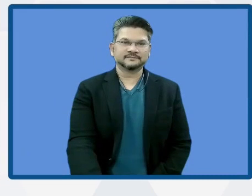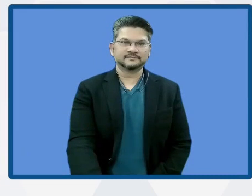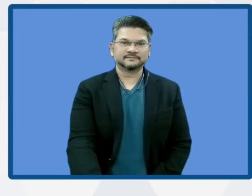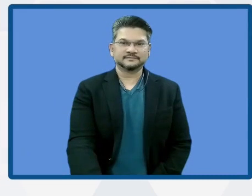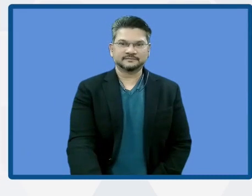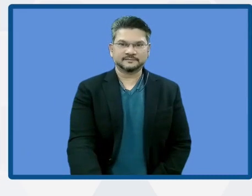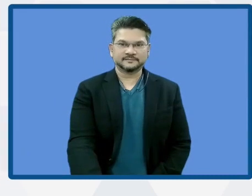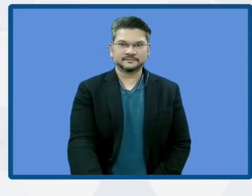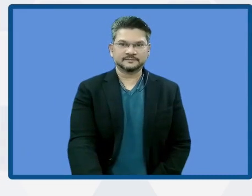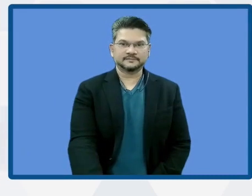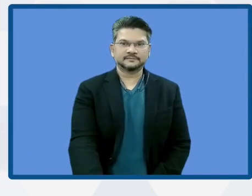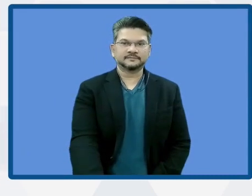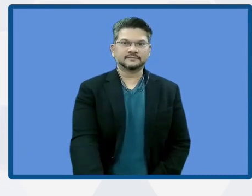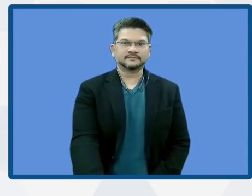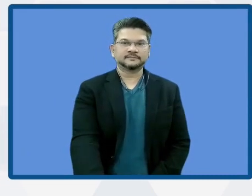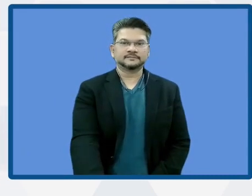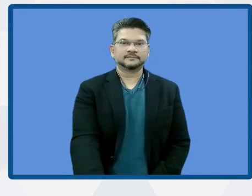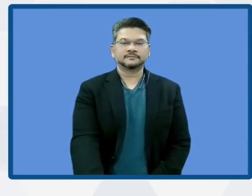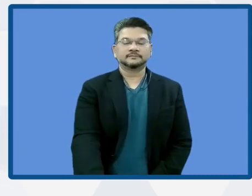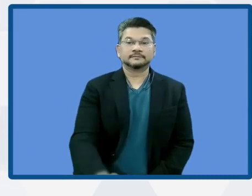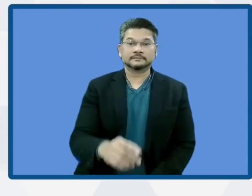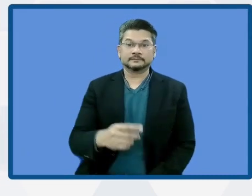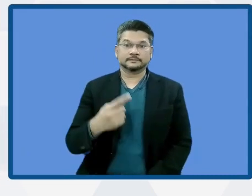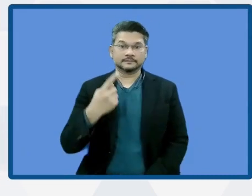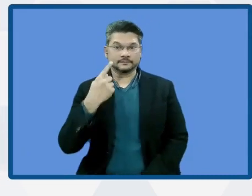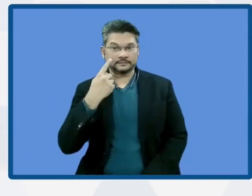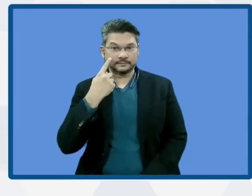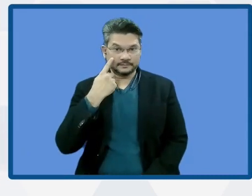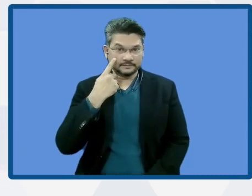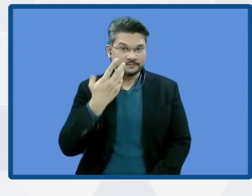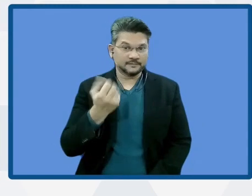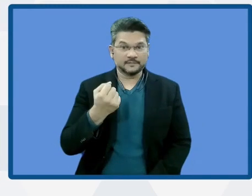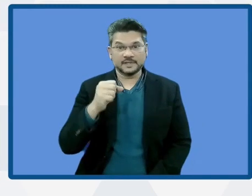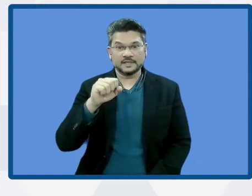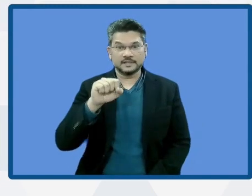You can use the code that you see on screen and go to slido.com, and you'll be able to